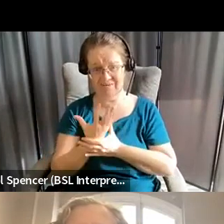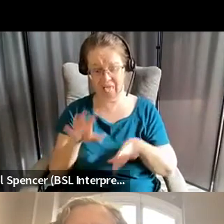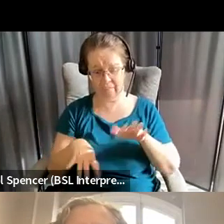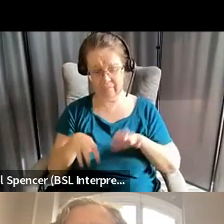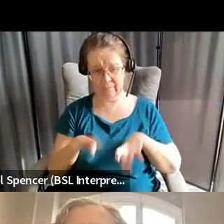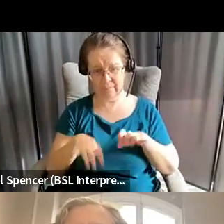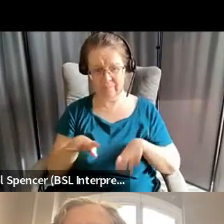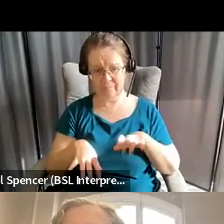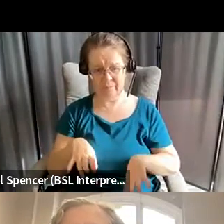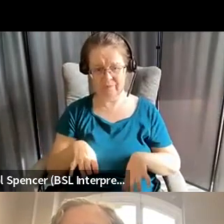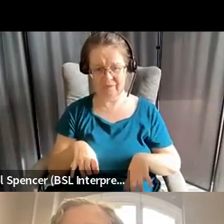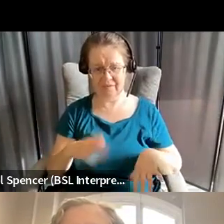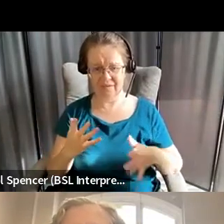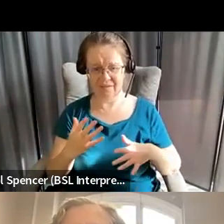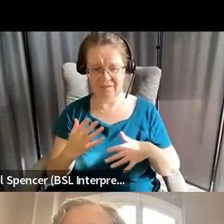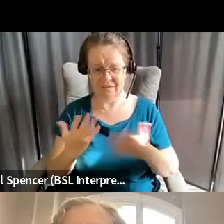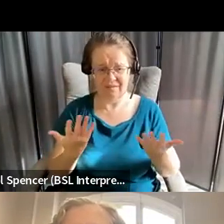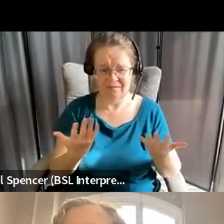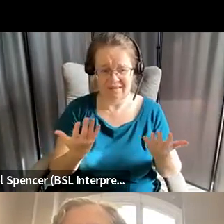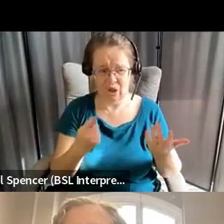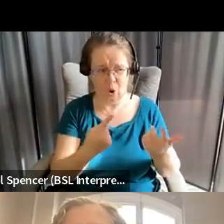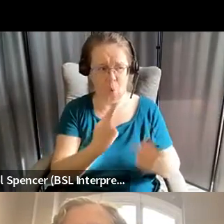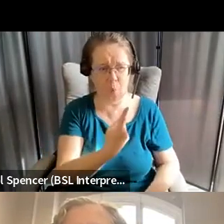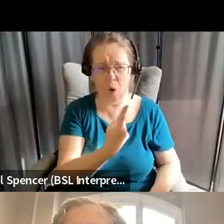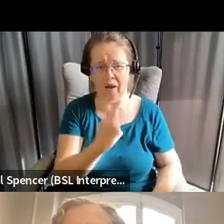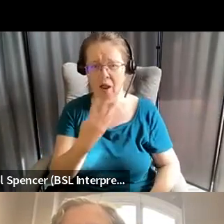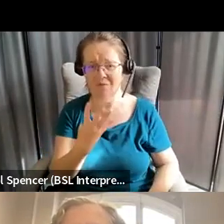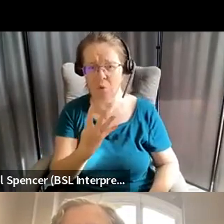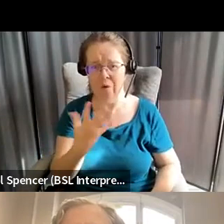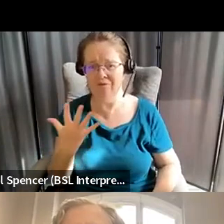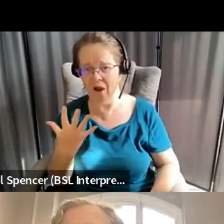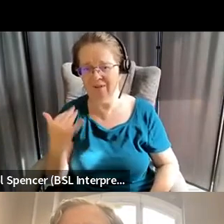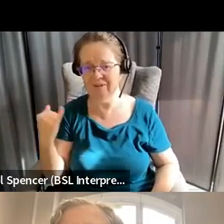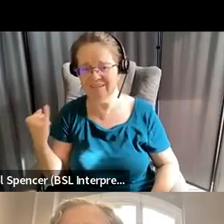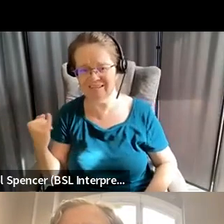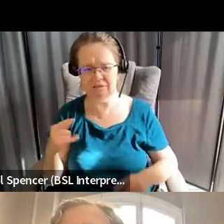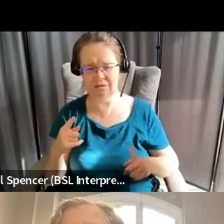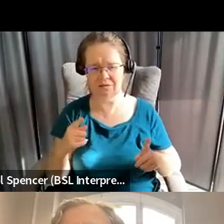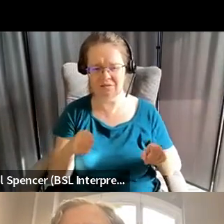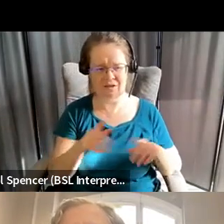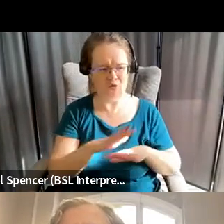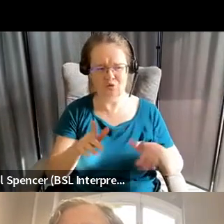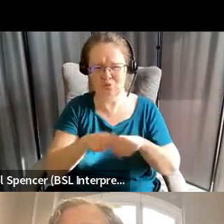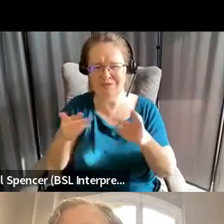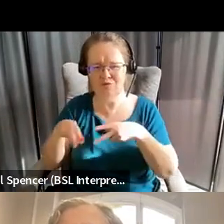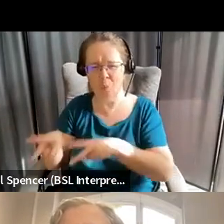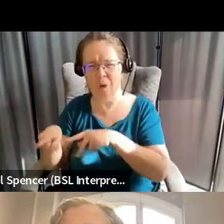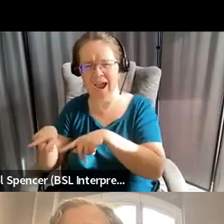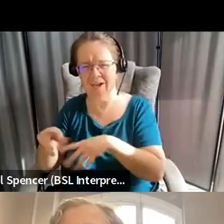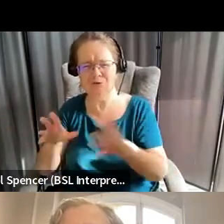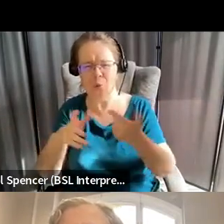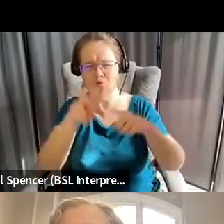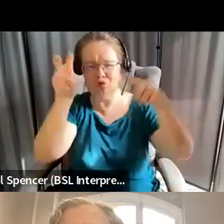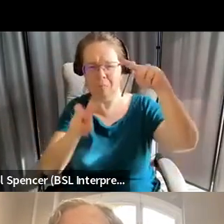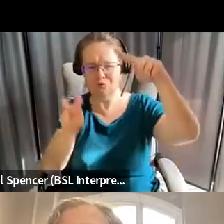write an outline 1, 4, 5, 6? You wouldn't do it any differently. If you're writing code, you don't skip